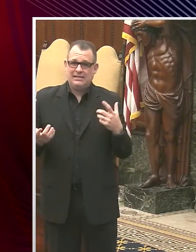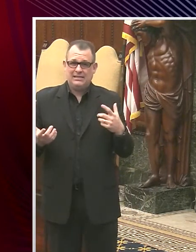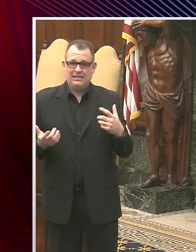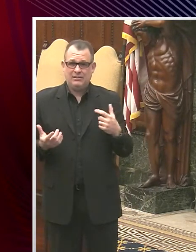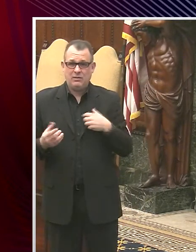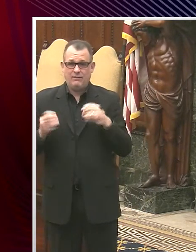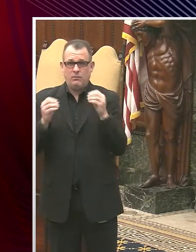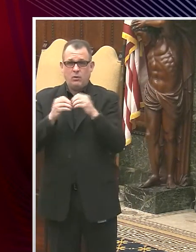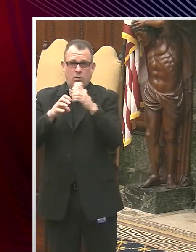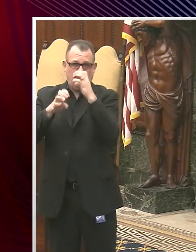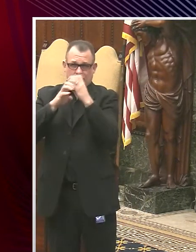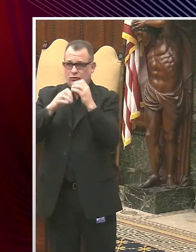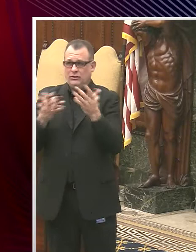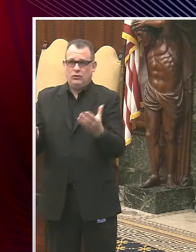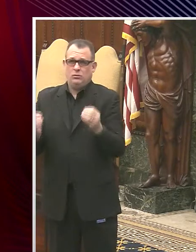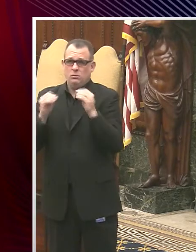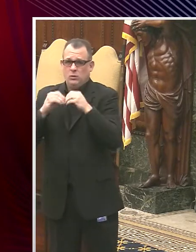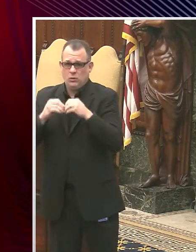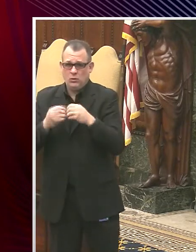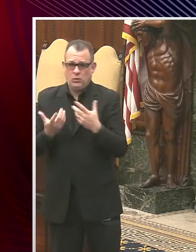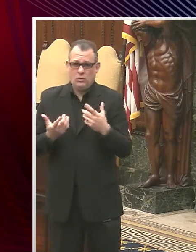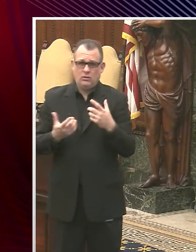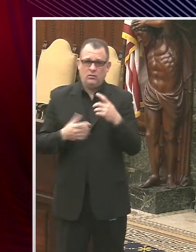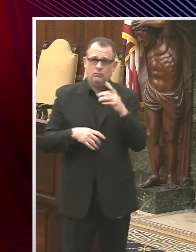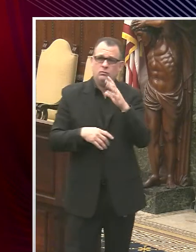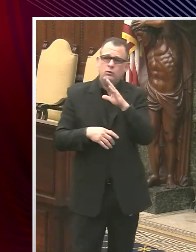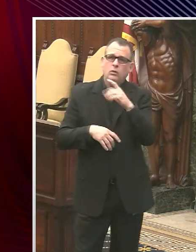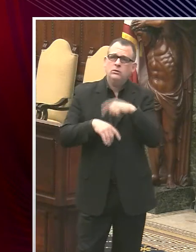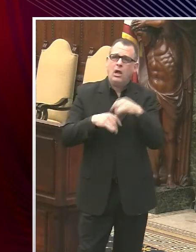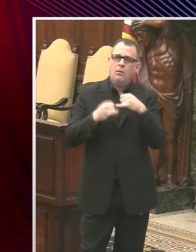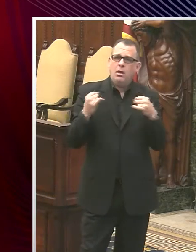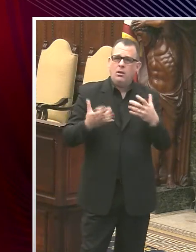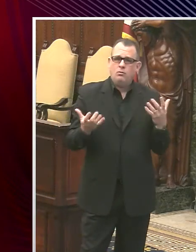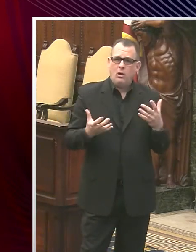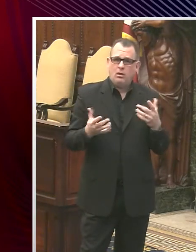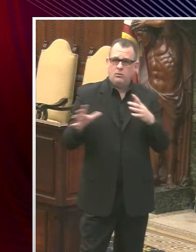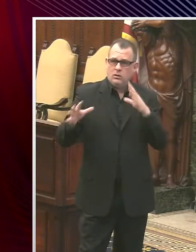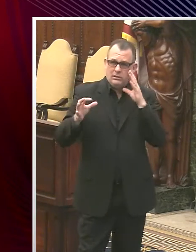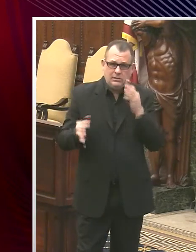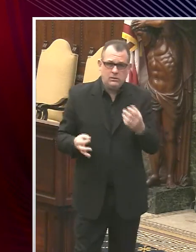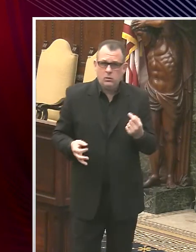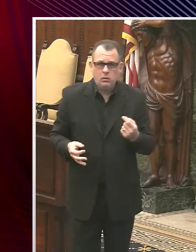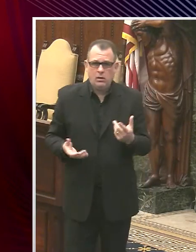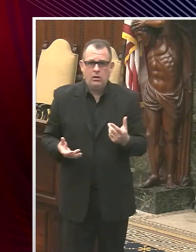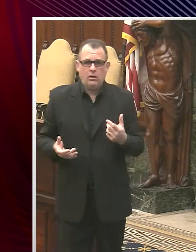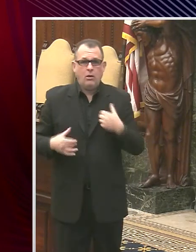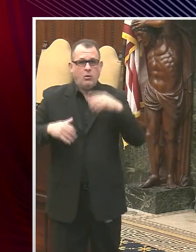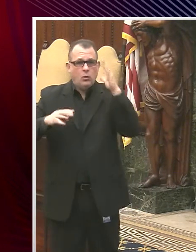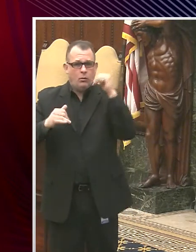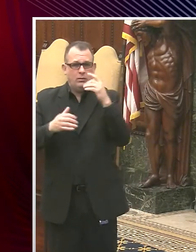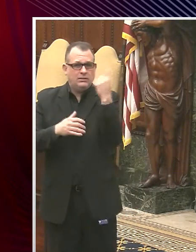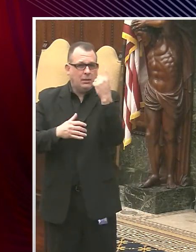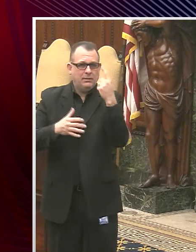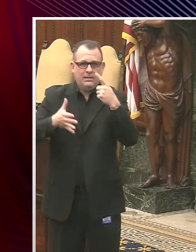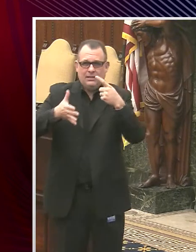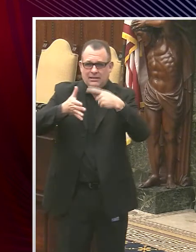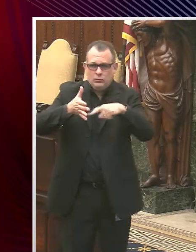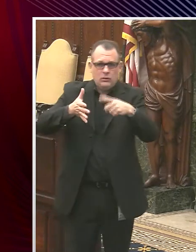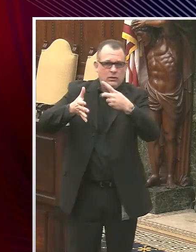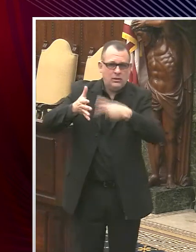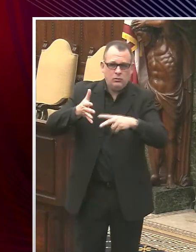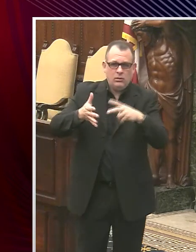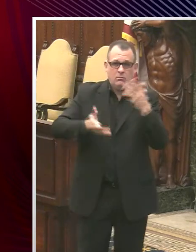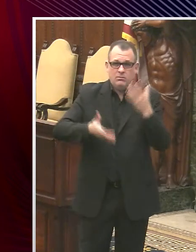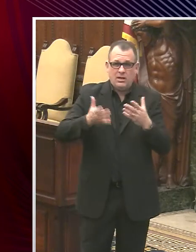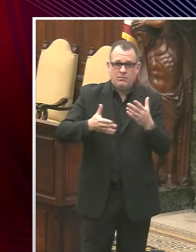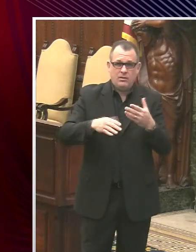a timeline for any updates, or is that just at your discretion? I would hope that we'll have something, if not the end of this week, then by the press conference next